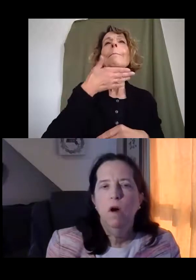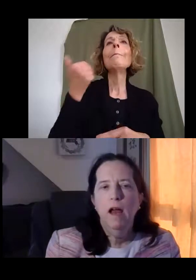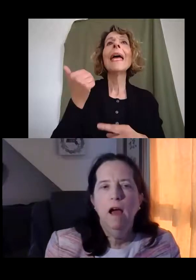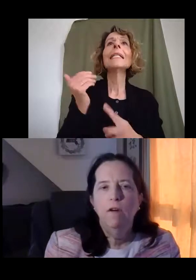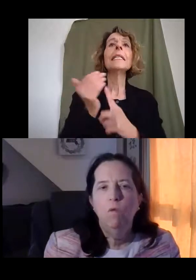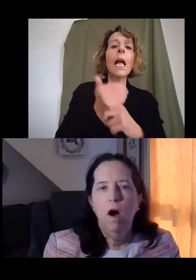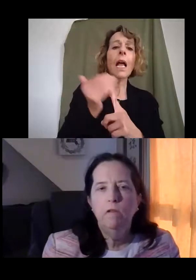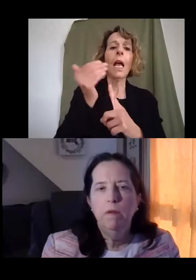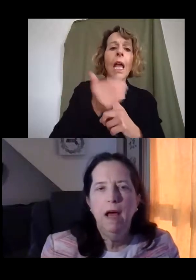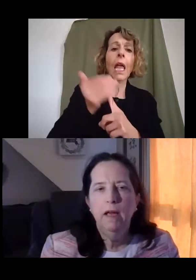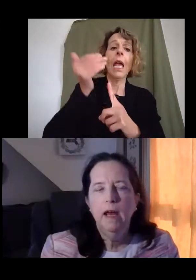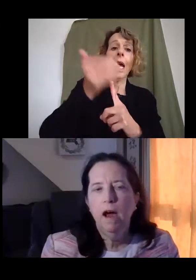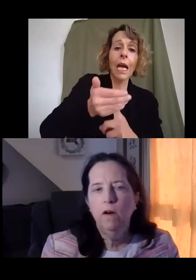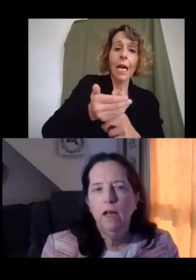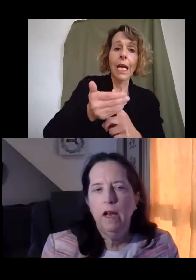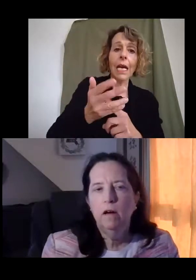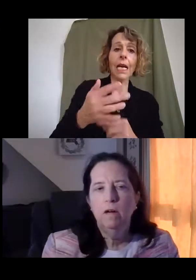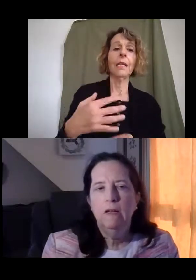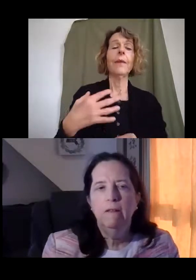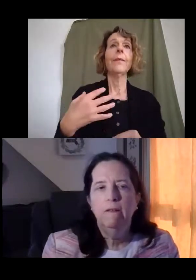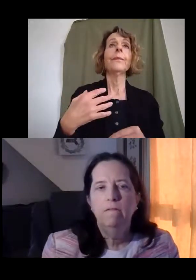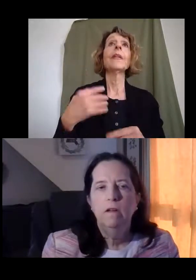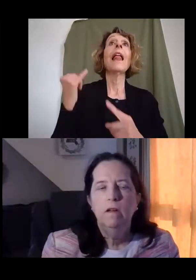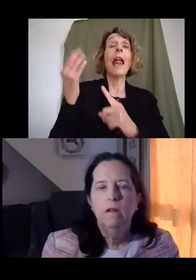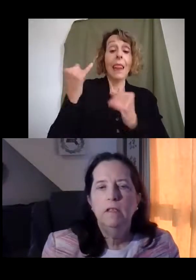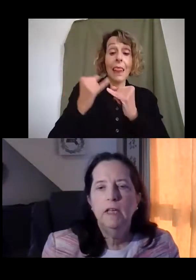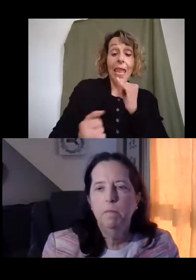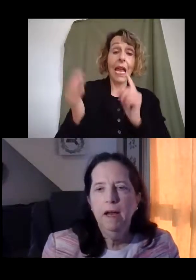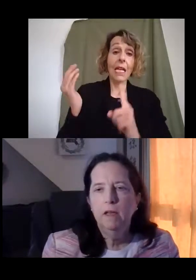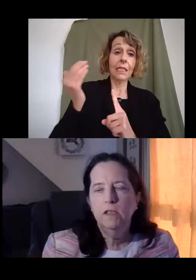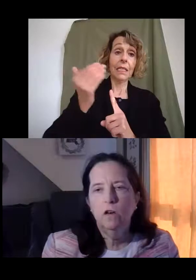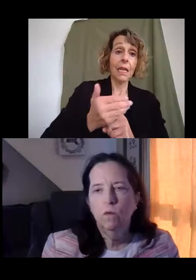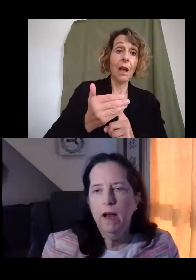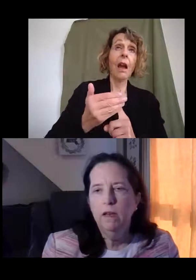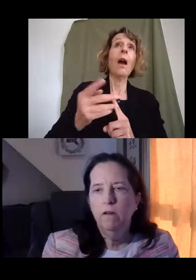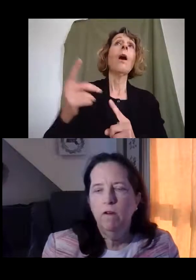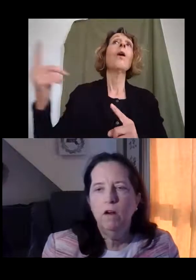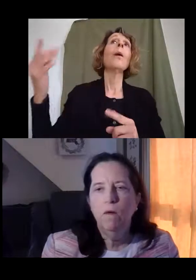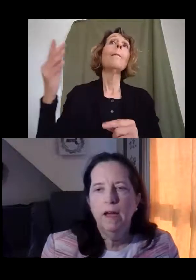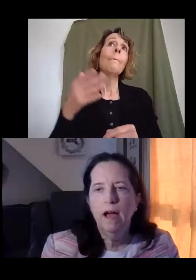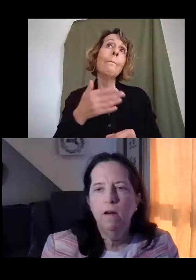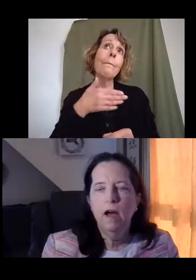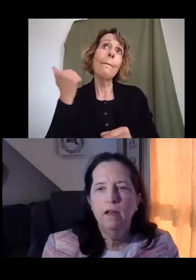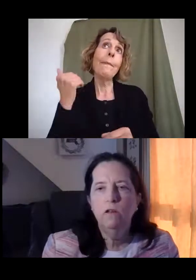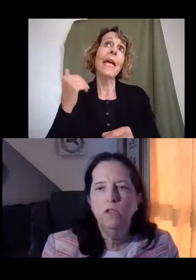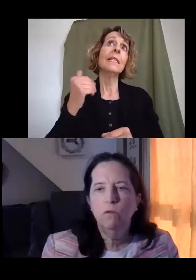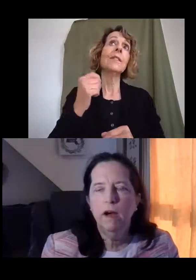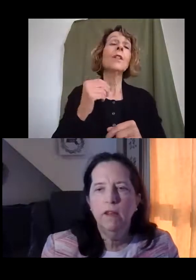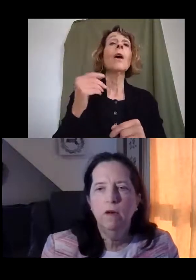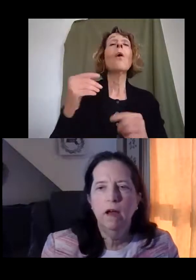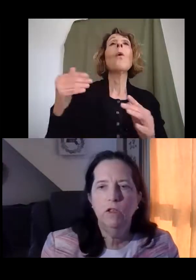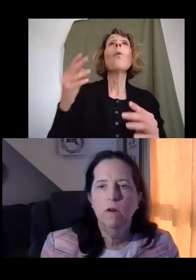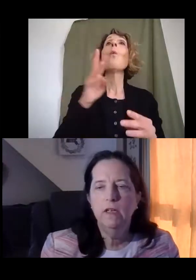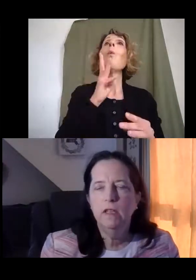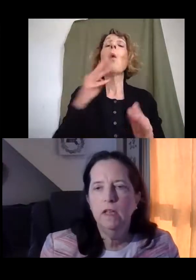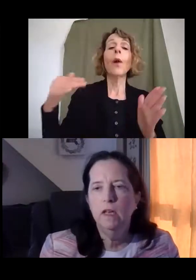You want to have a water repellent outer layer. Ski pants are great for going out. I used to wear them